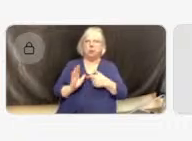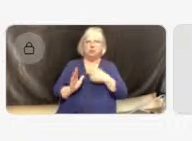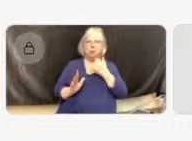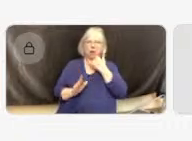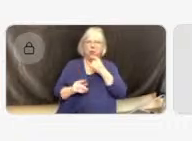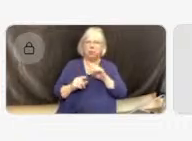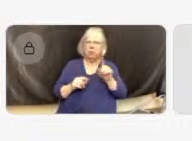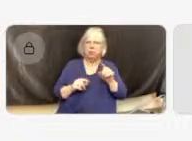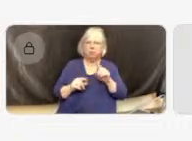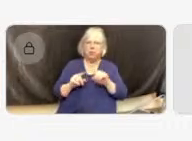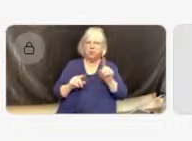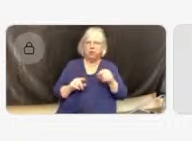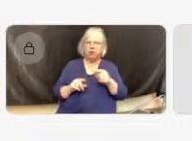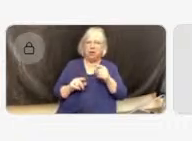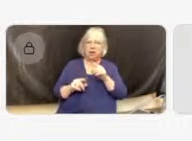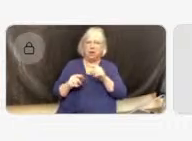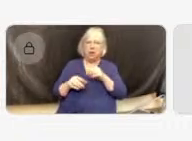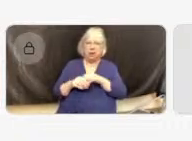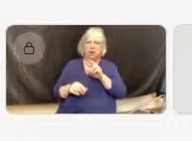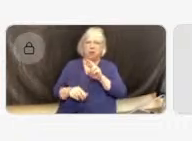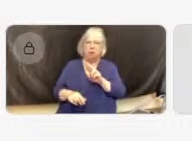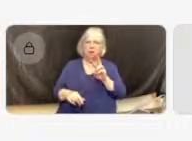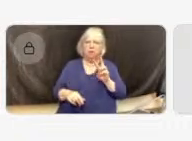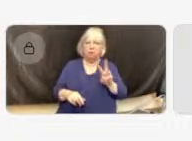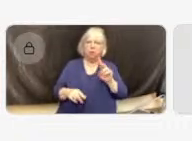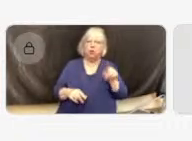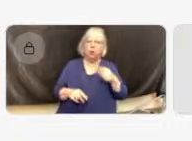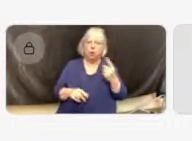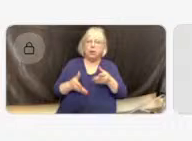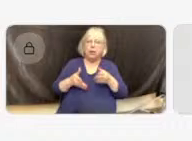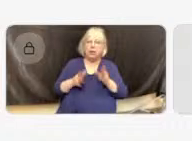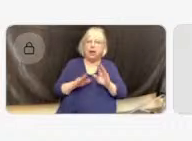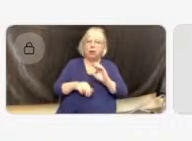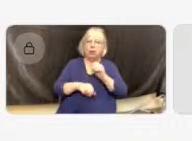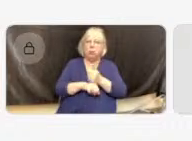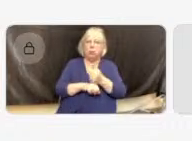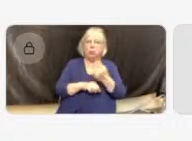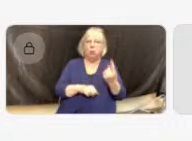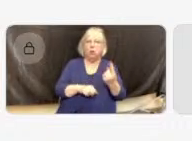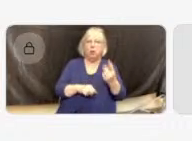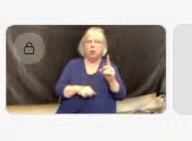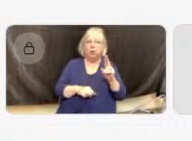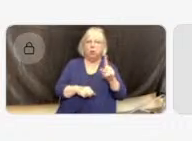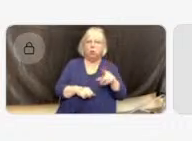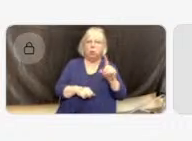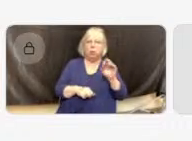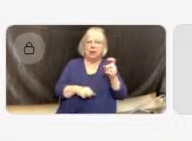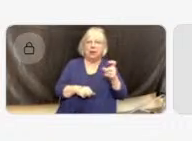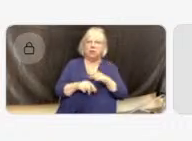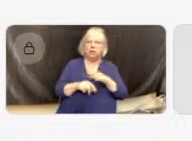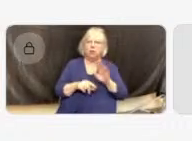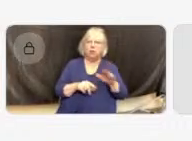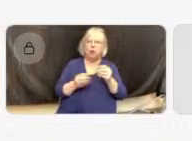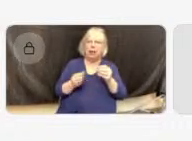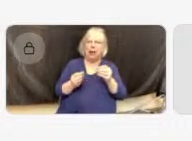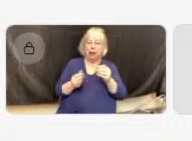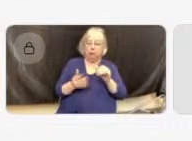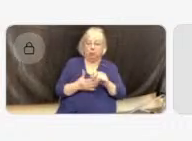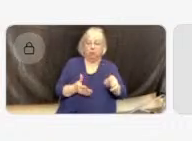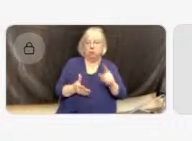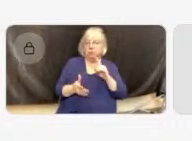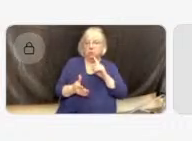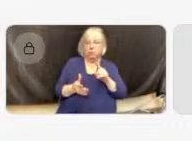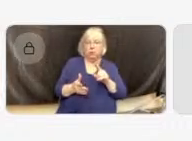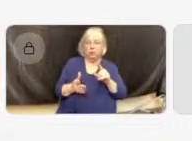only allowed in an R4 area to put one duplex on your parcel of land. And so this would effectively take